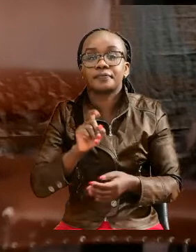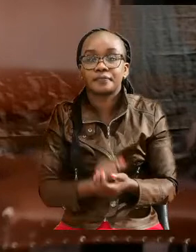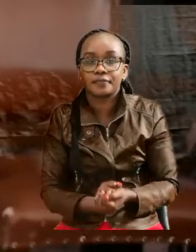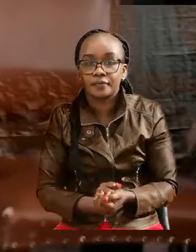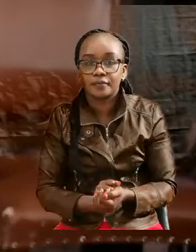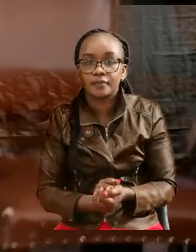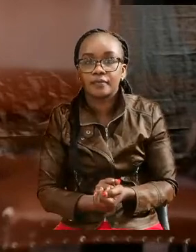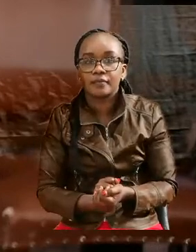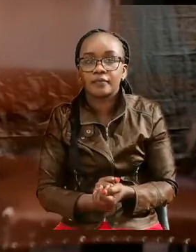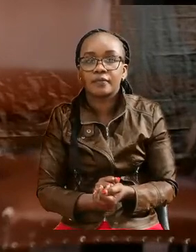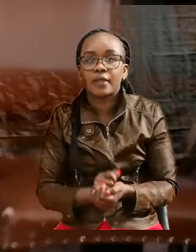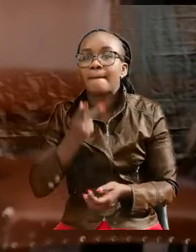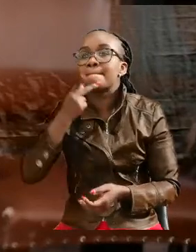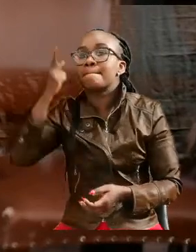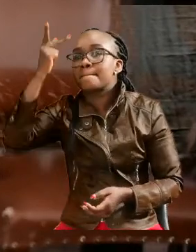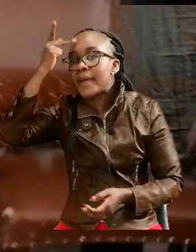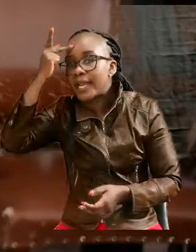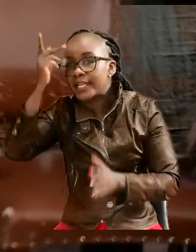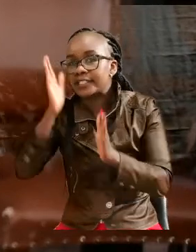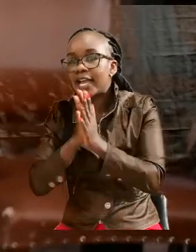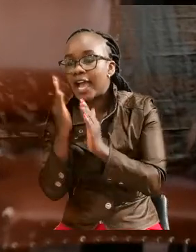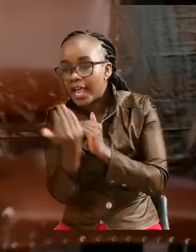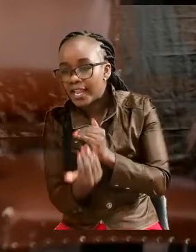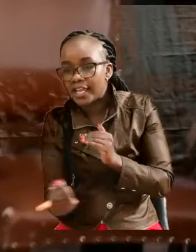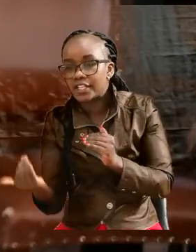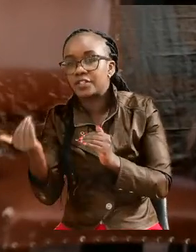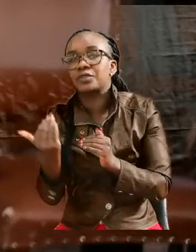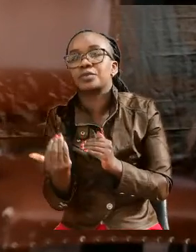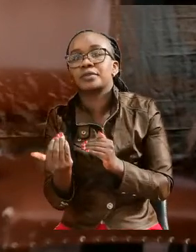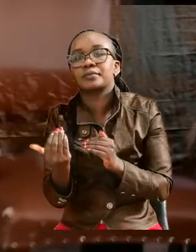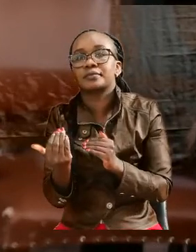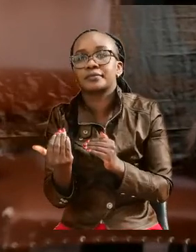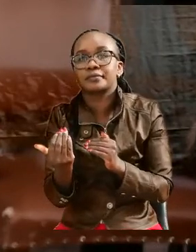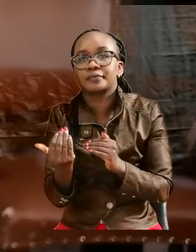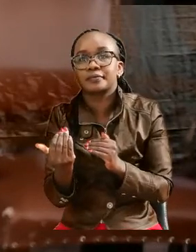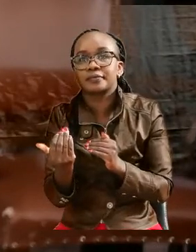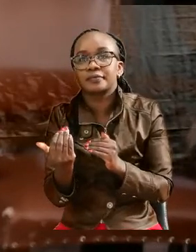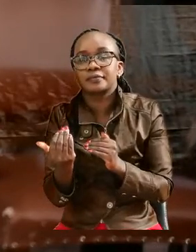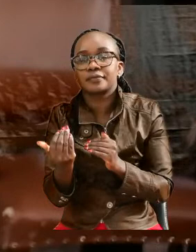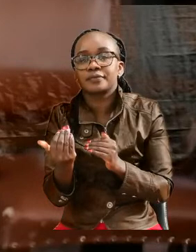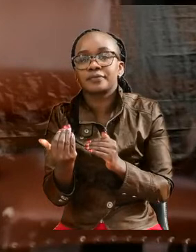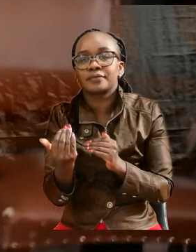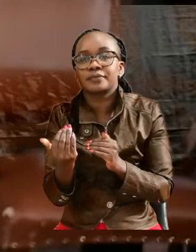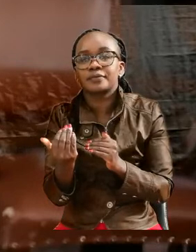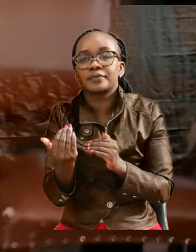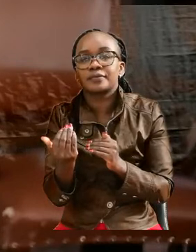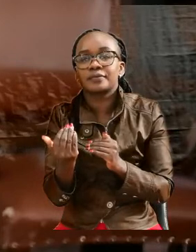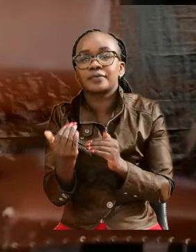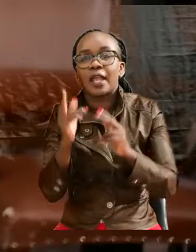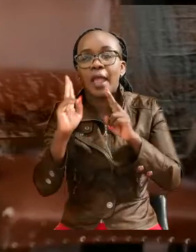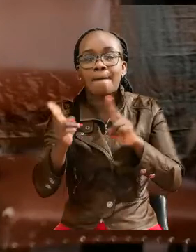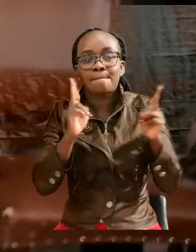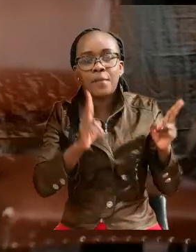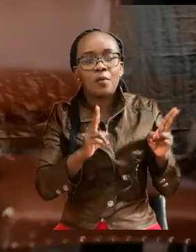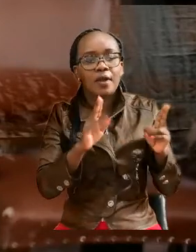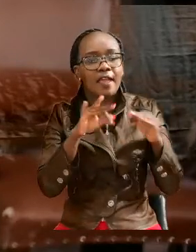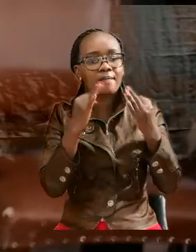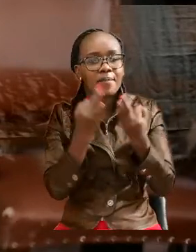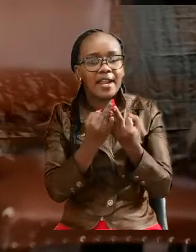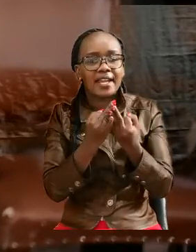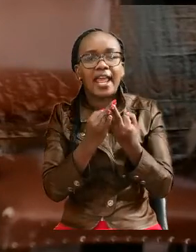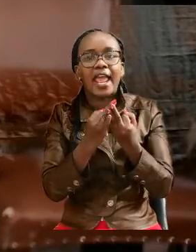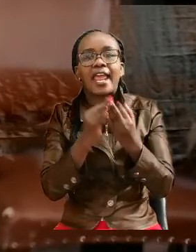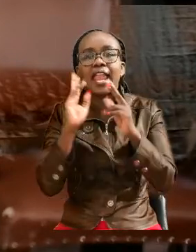Their parents and children. Children are descended from a common ancestor, common characteristics, and a